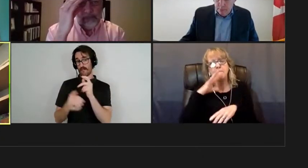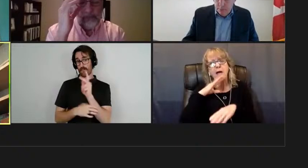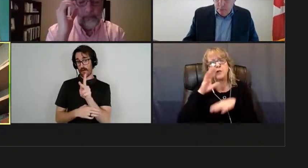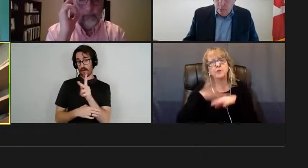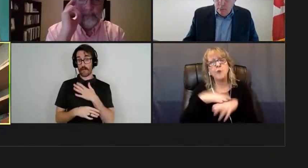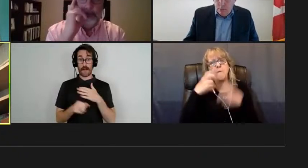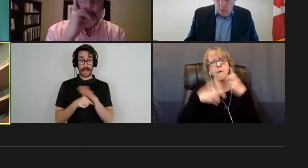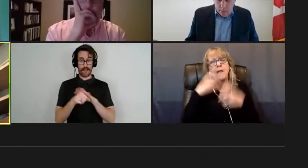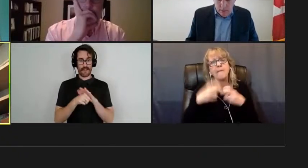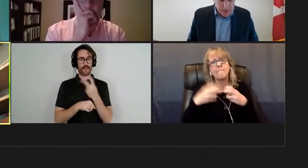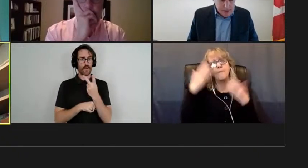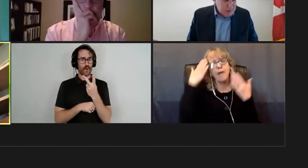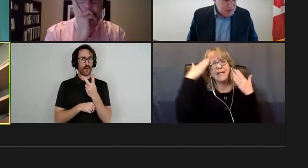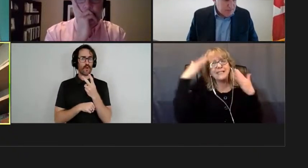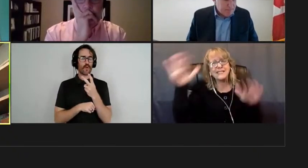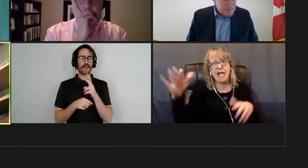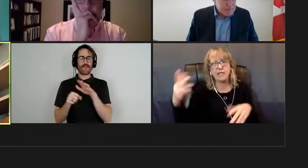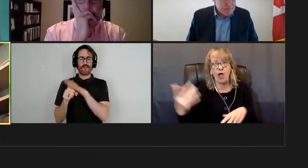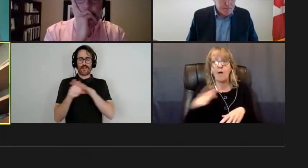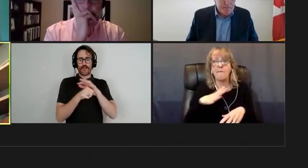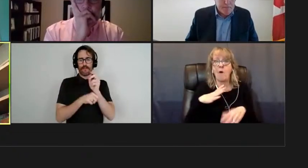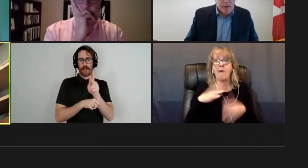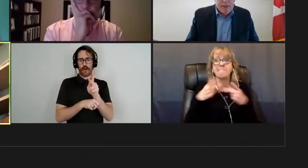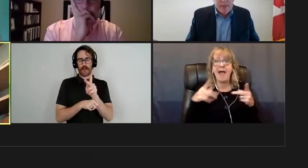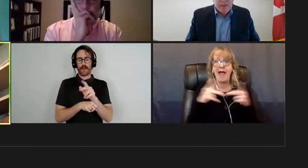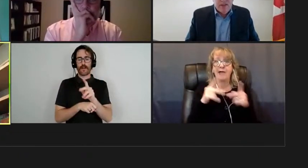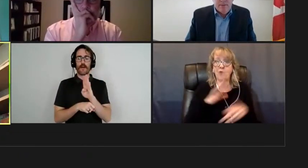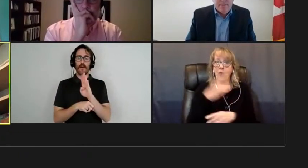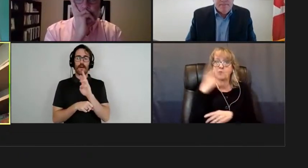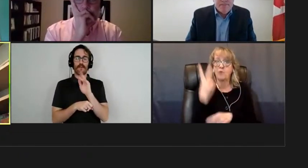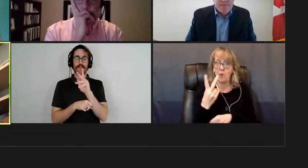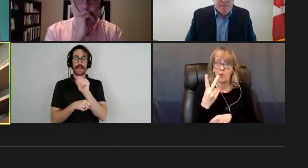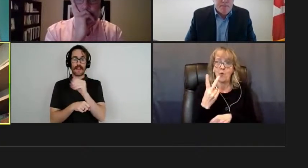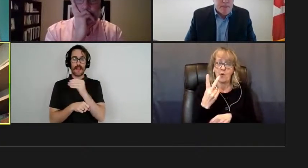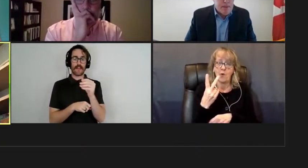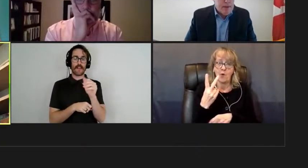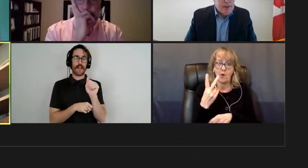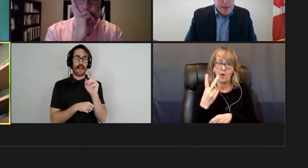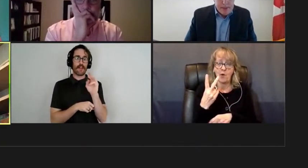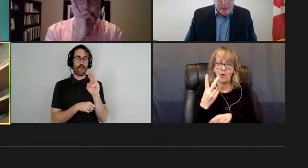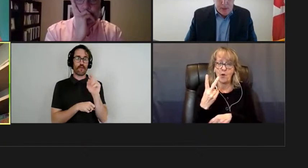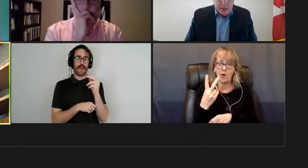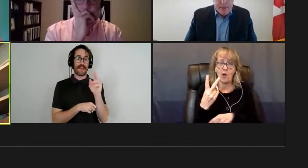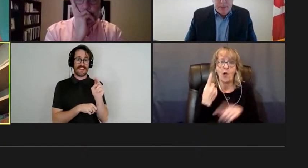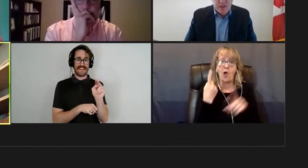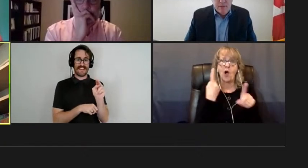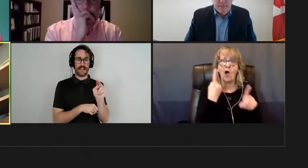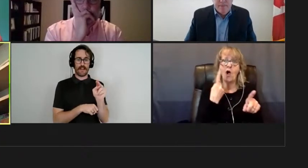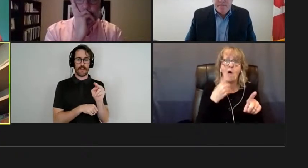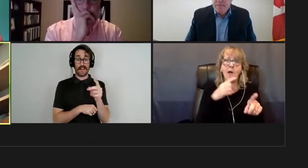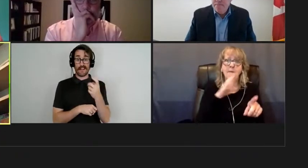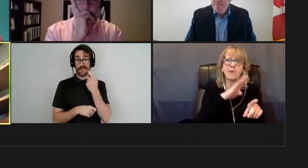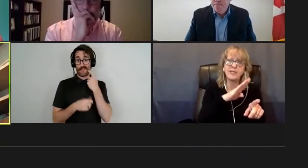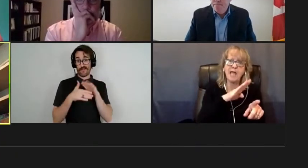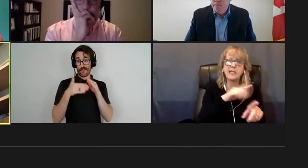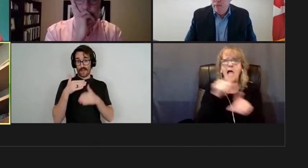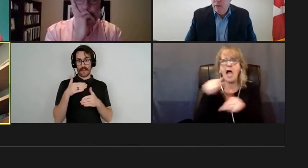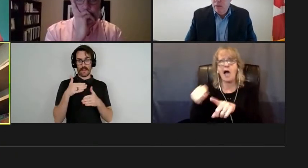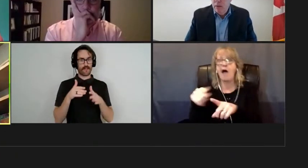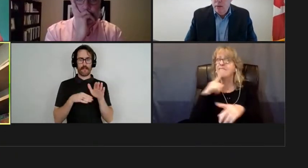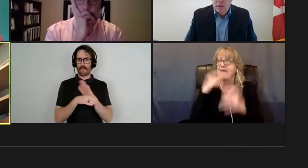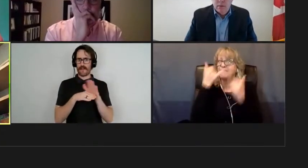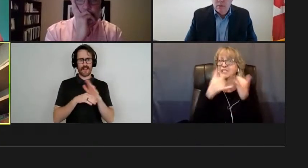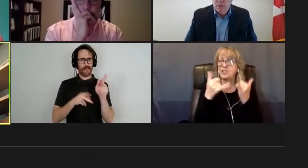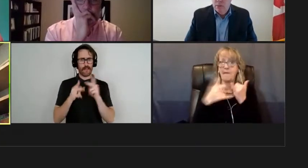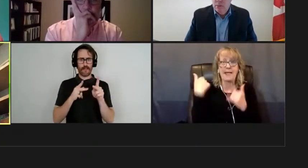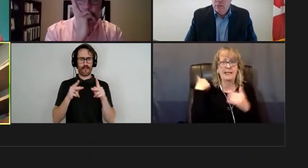my area, Britannia and Andrew Hayden, and they were both very, very busy on the weekend. You see people sitting together in